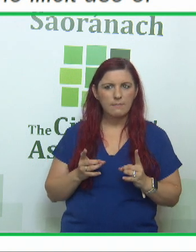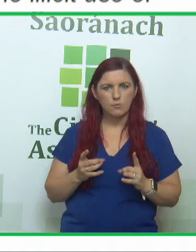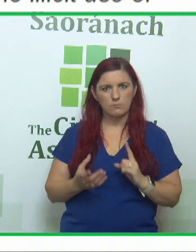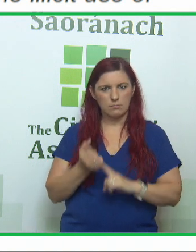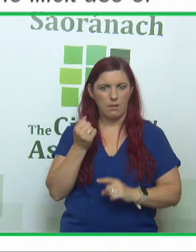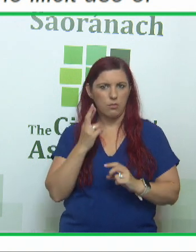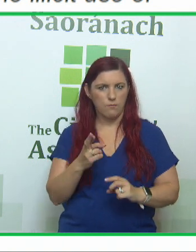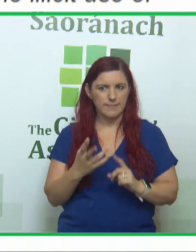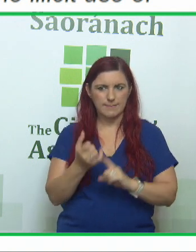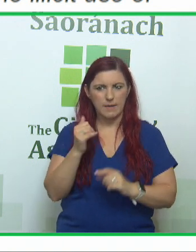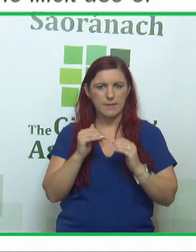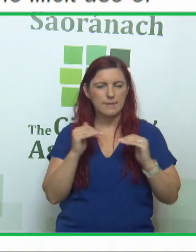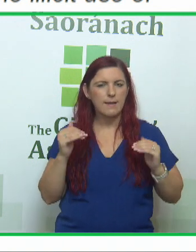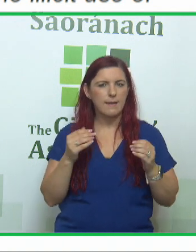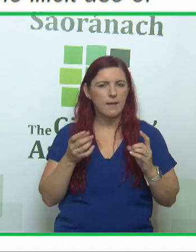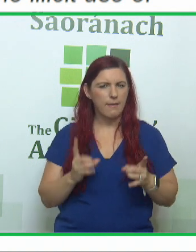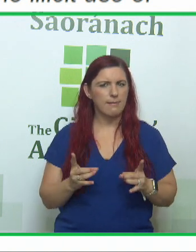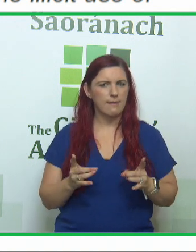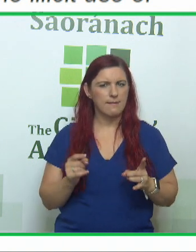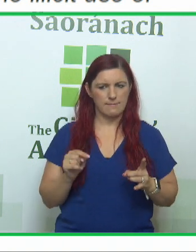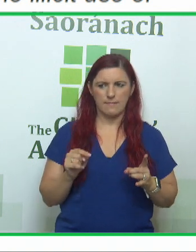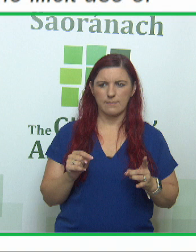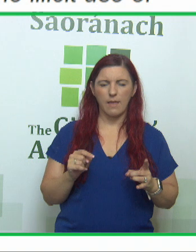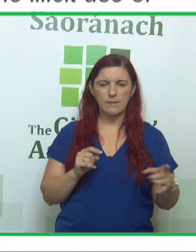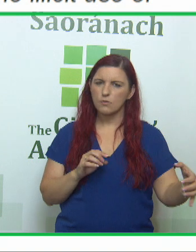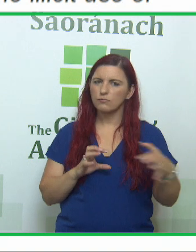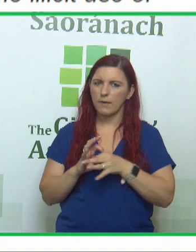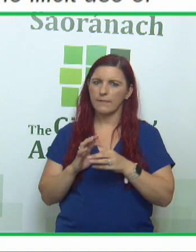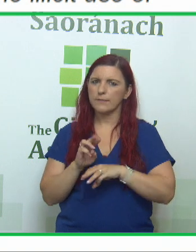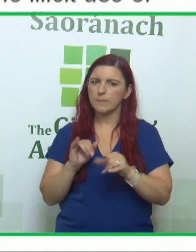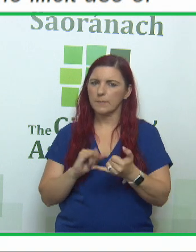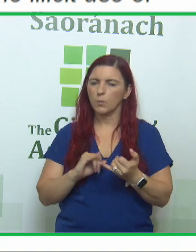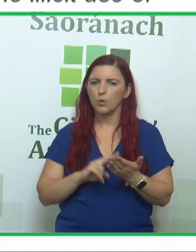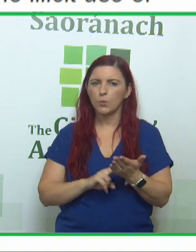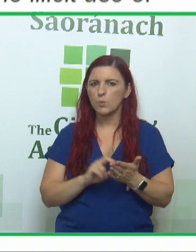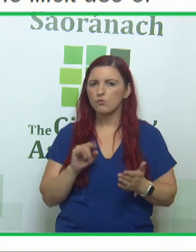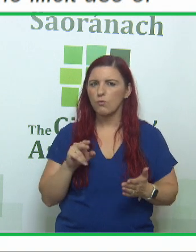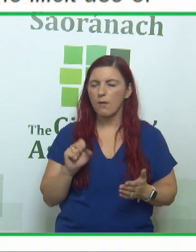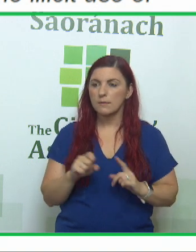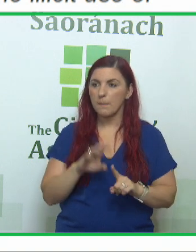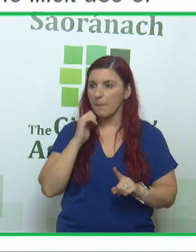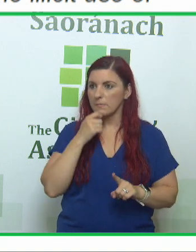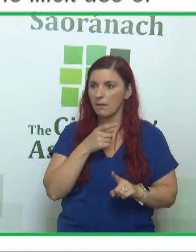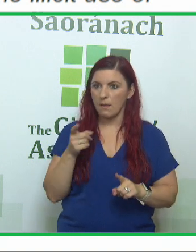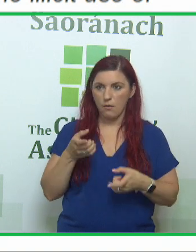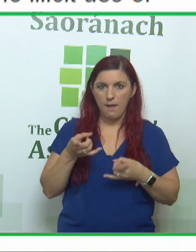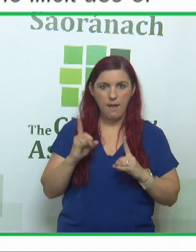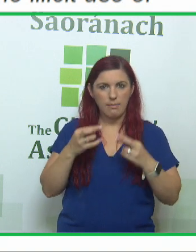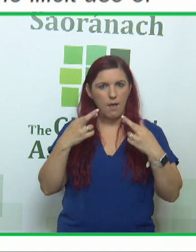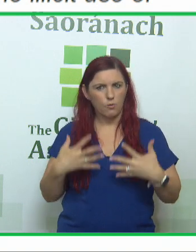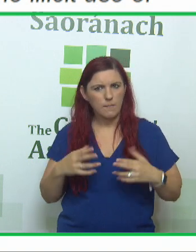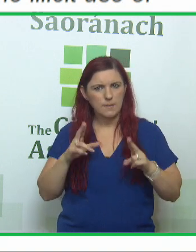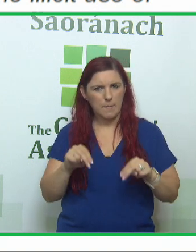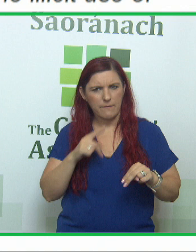health. And this is, I think, really relevant to people who use drugs because their health outcomes are so